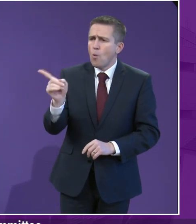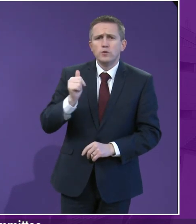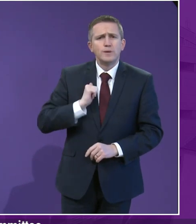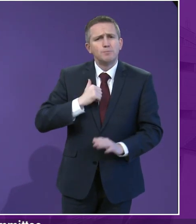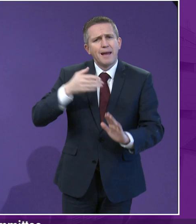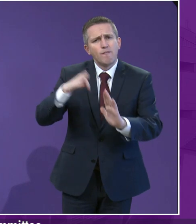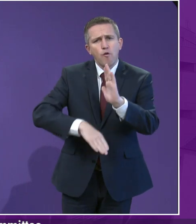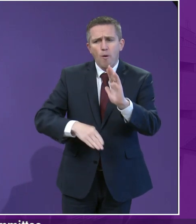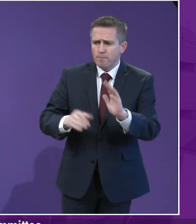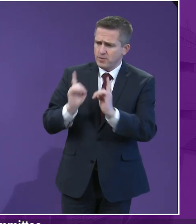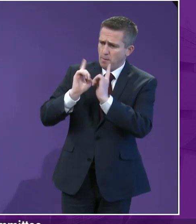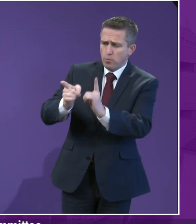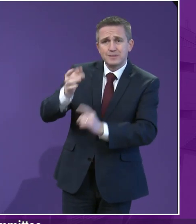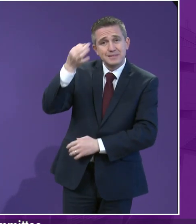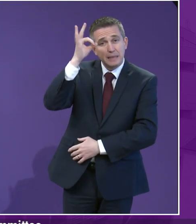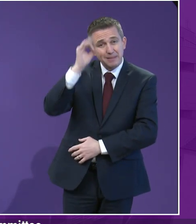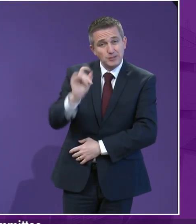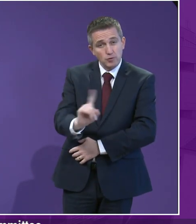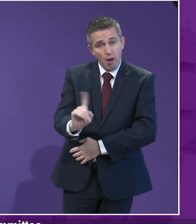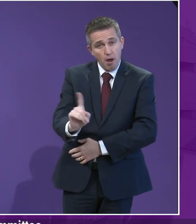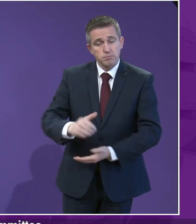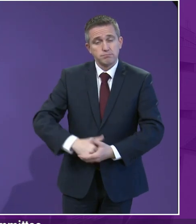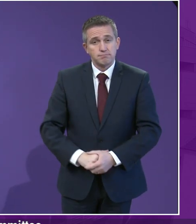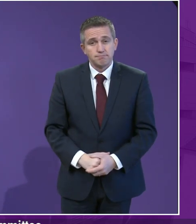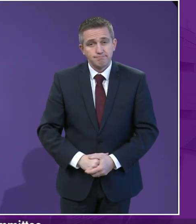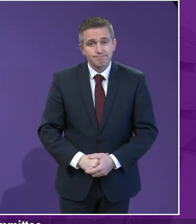good as they are, aren't accessible for deaf people.